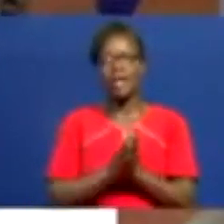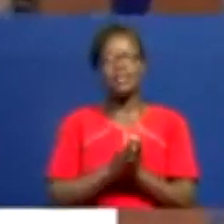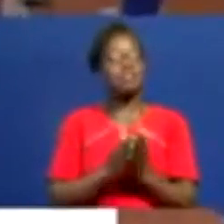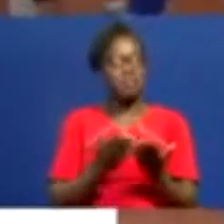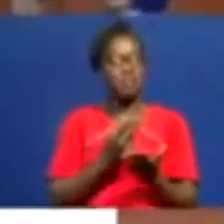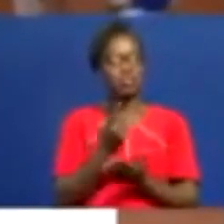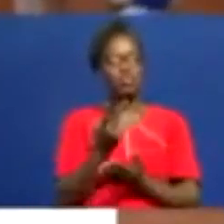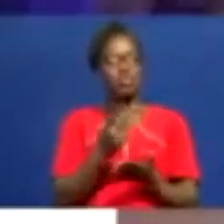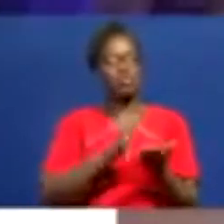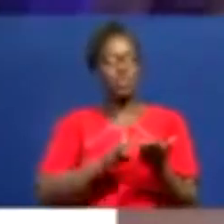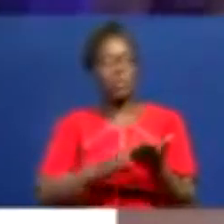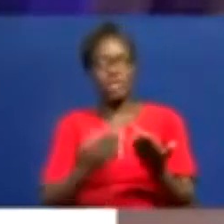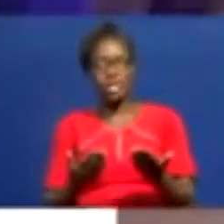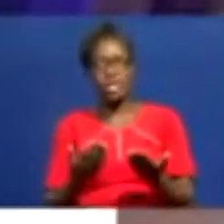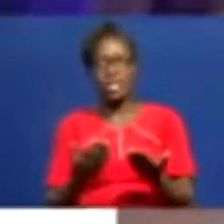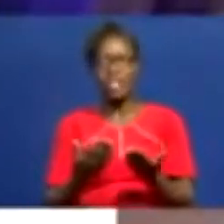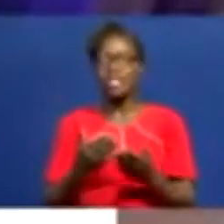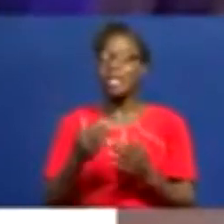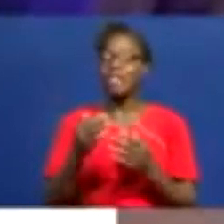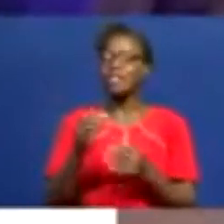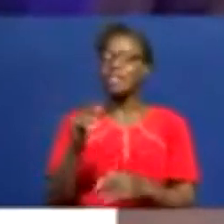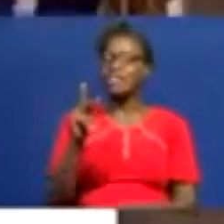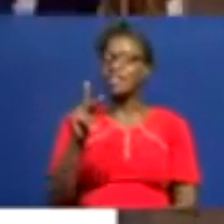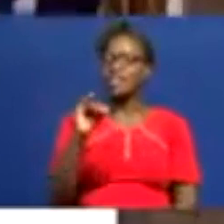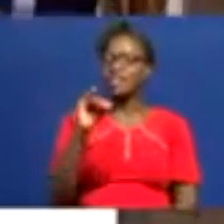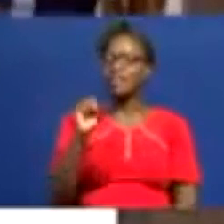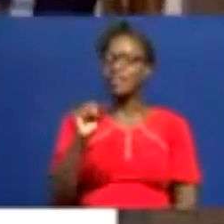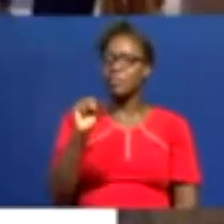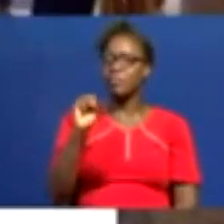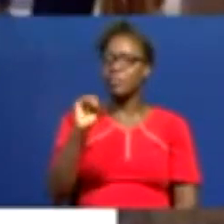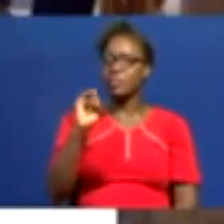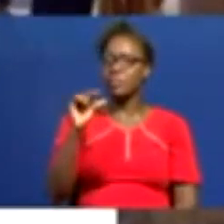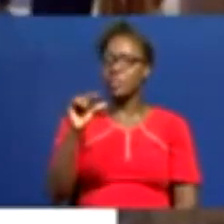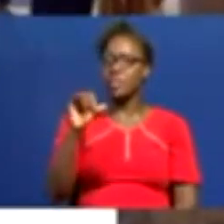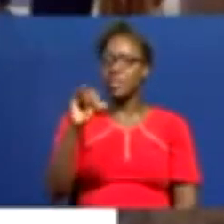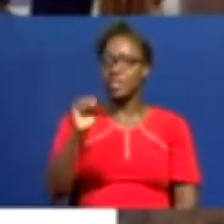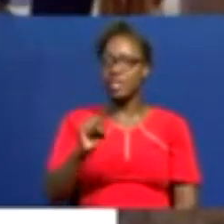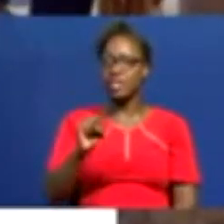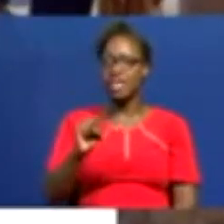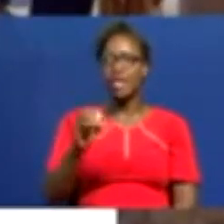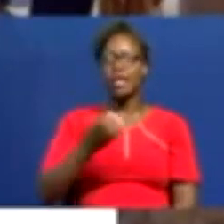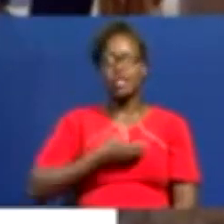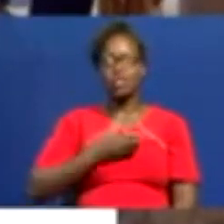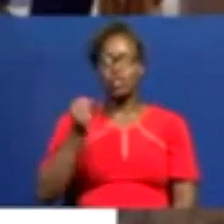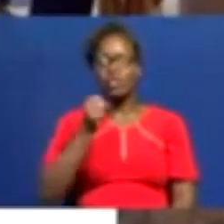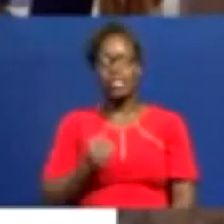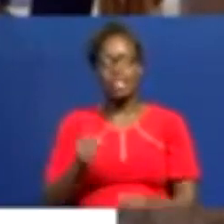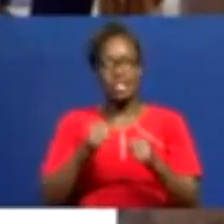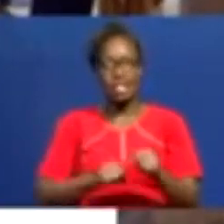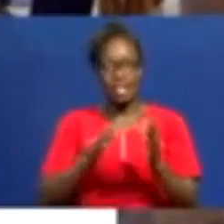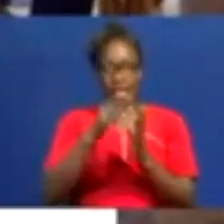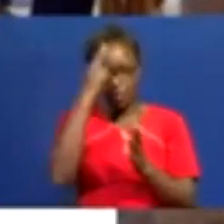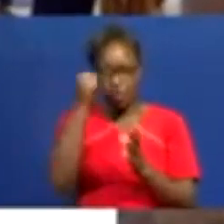counterpart Tamalinya Kwech, Kipsigis Council of Elders Chair Daniel Soy and Mwita Marwa, who leads the Kuria Council of